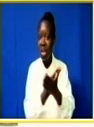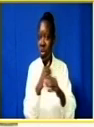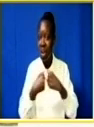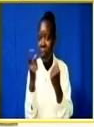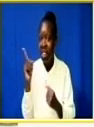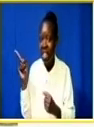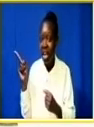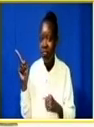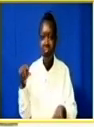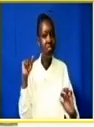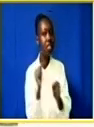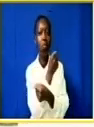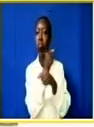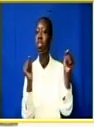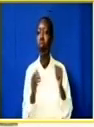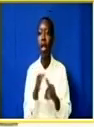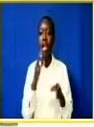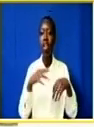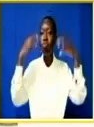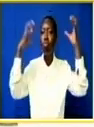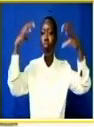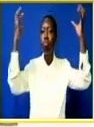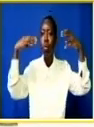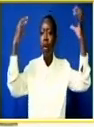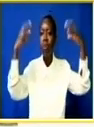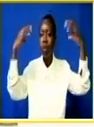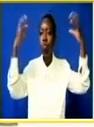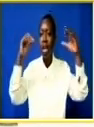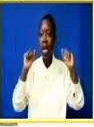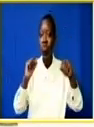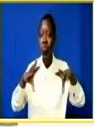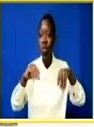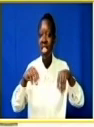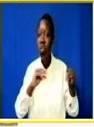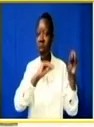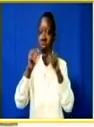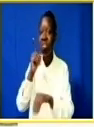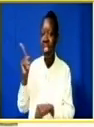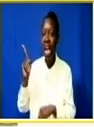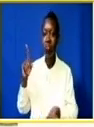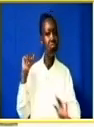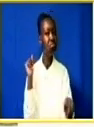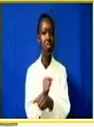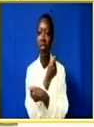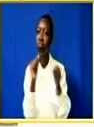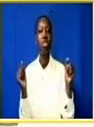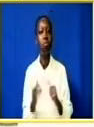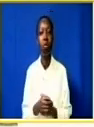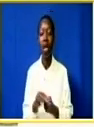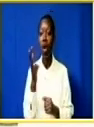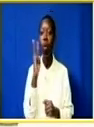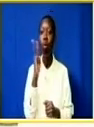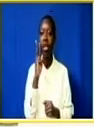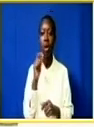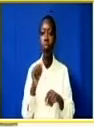the water hits the ground, Can it even expose the soil? Nope. Even the water is just going to flow, yes,